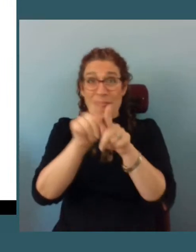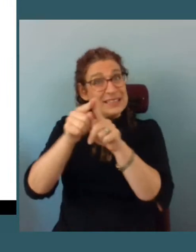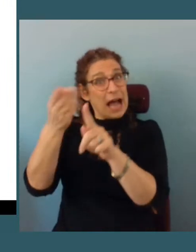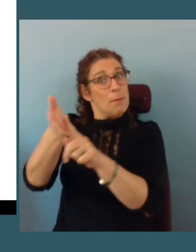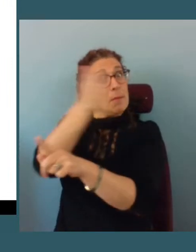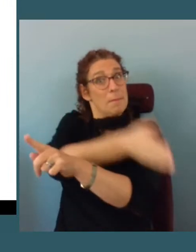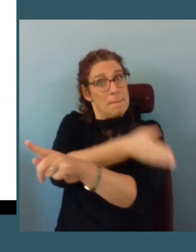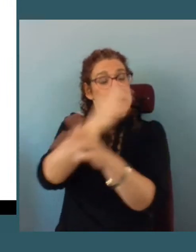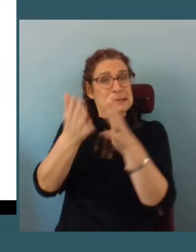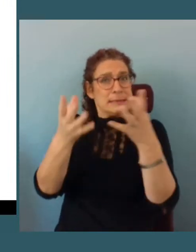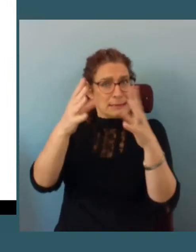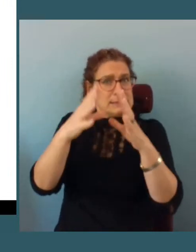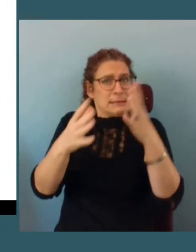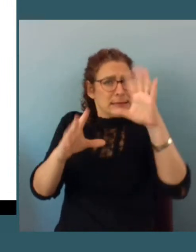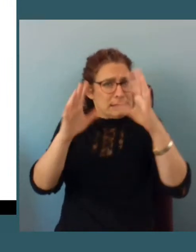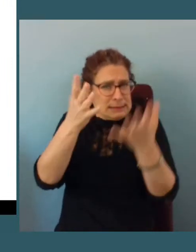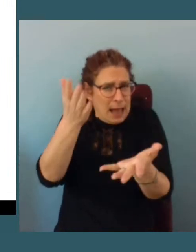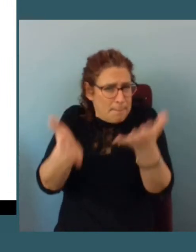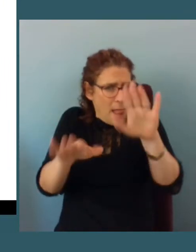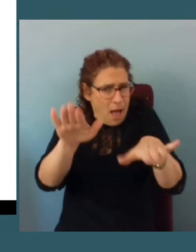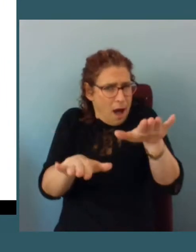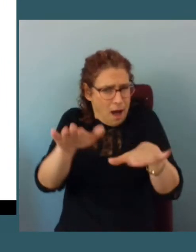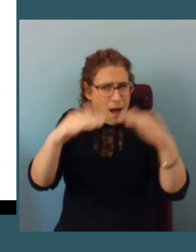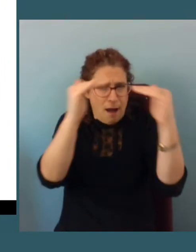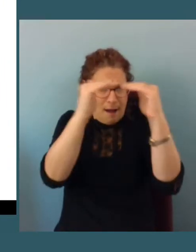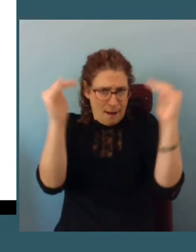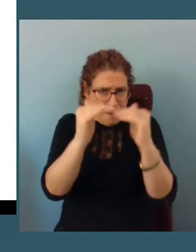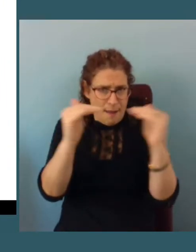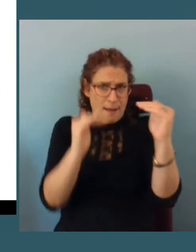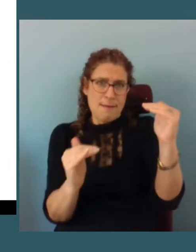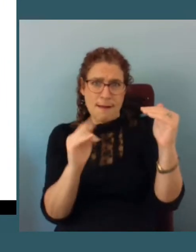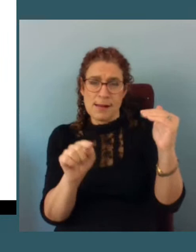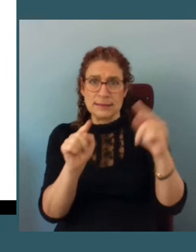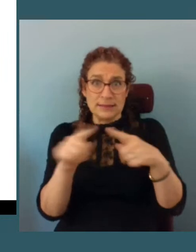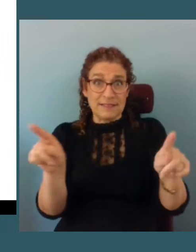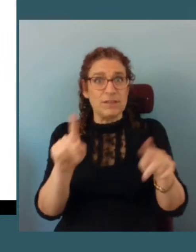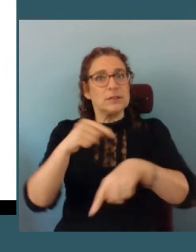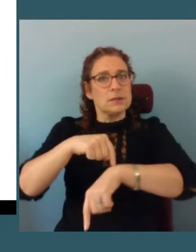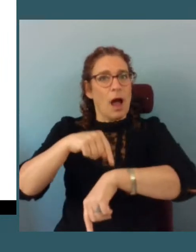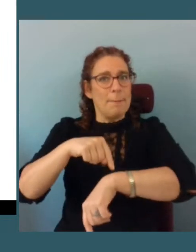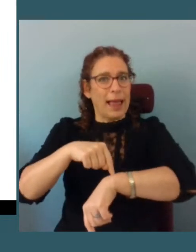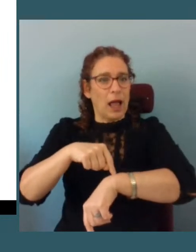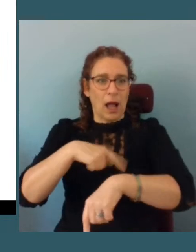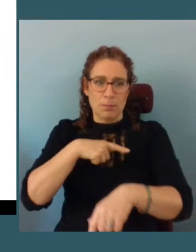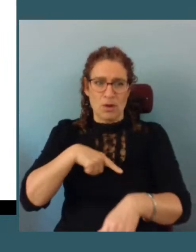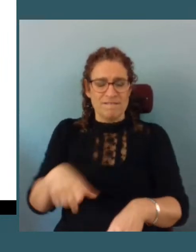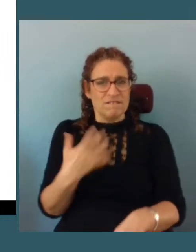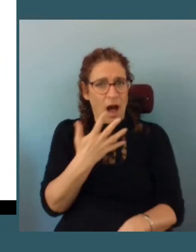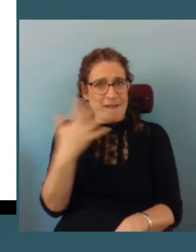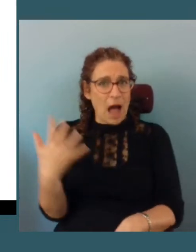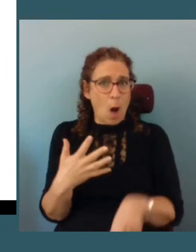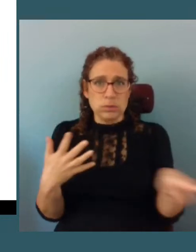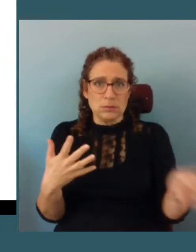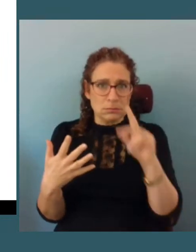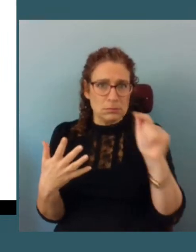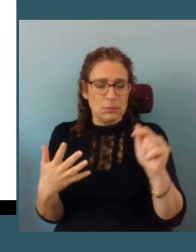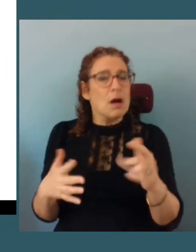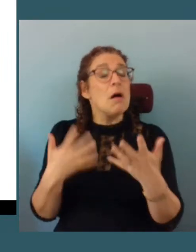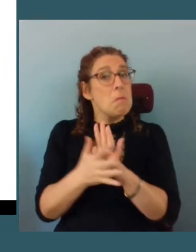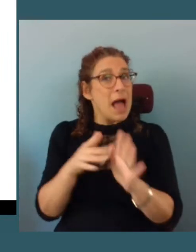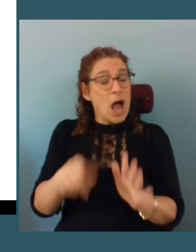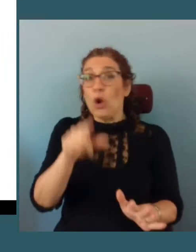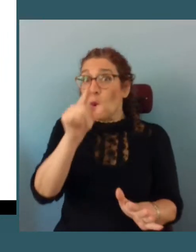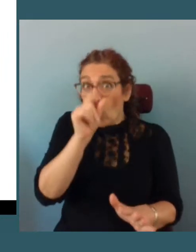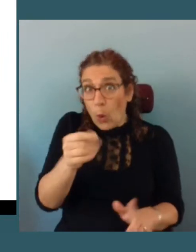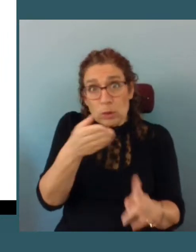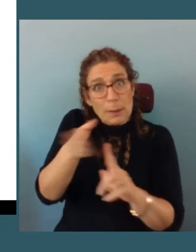different is the timing is a long time. So you could think, well, could this be non-IgE-mediated allergy? Well, non-IgE allergy does not